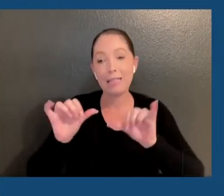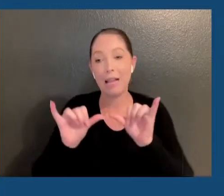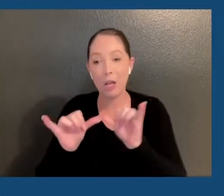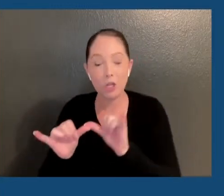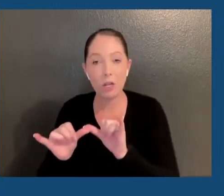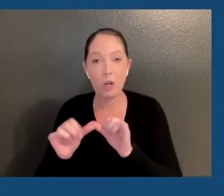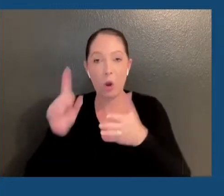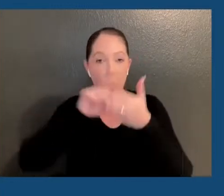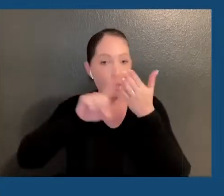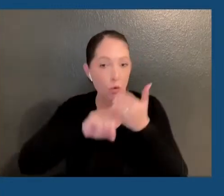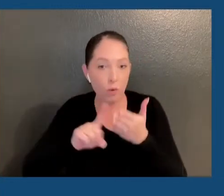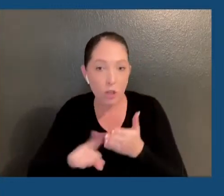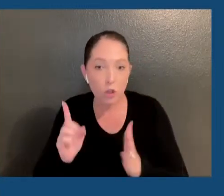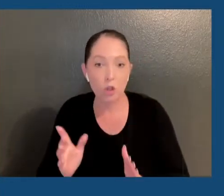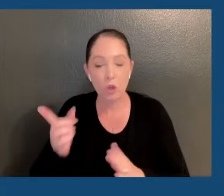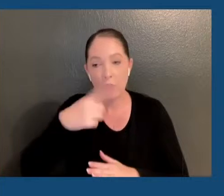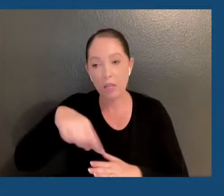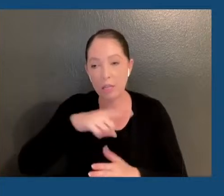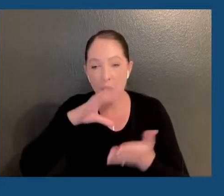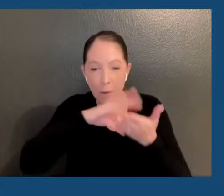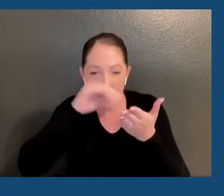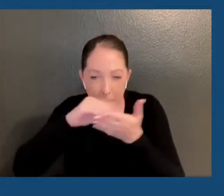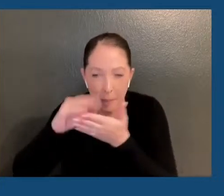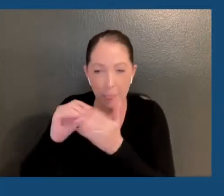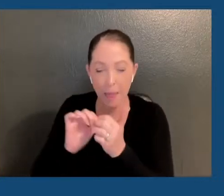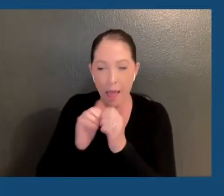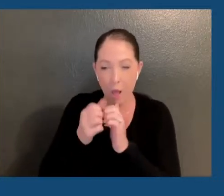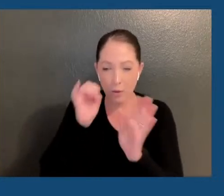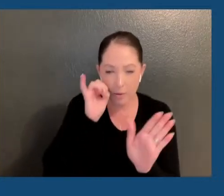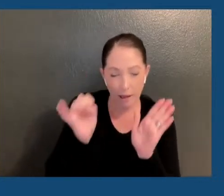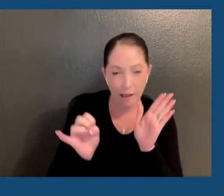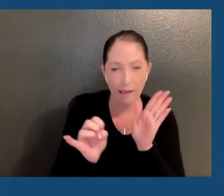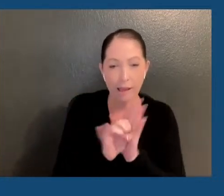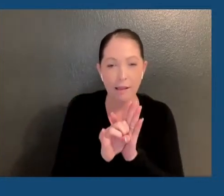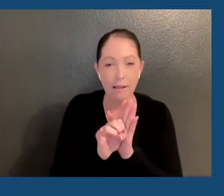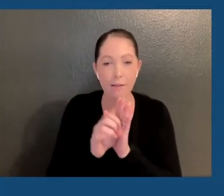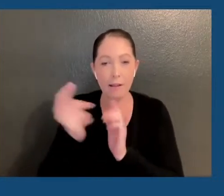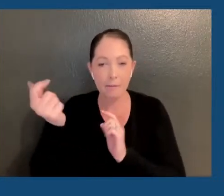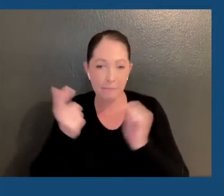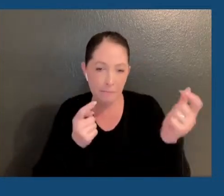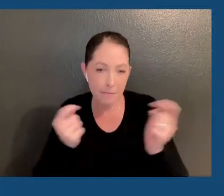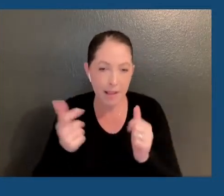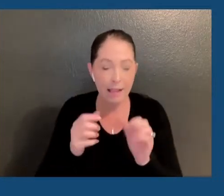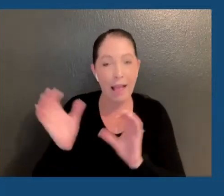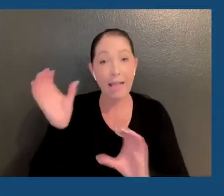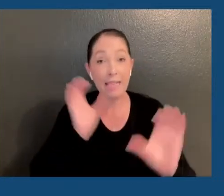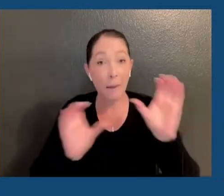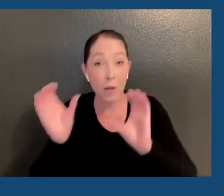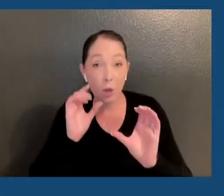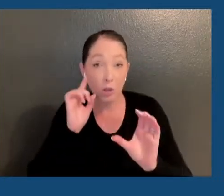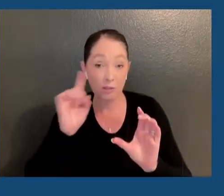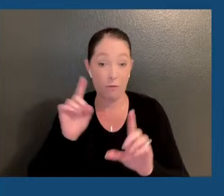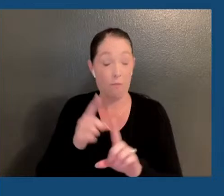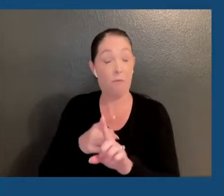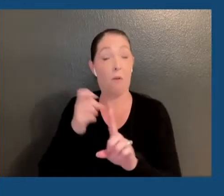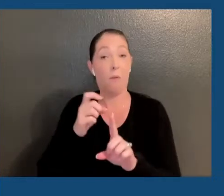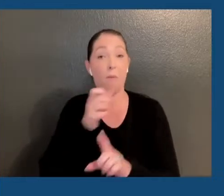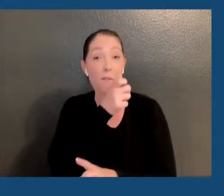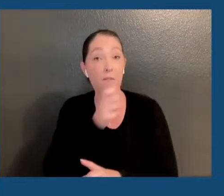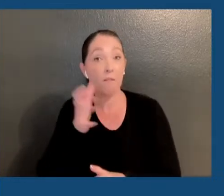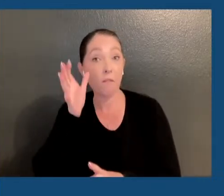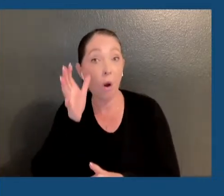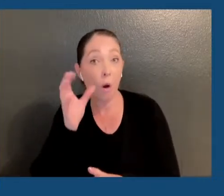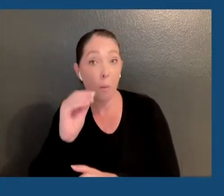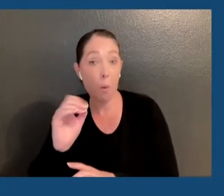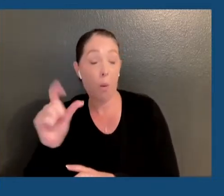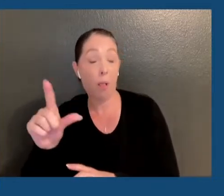machine learning to identify ways to remove forever chemicals from farm oils. At UAlbany, we